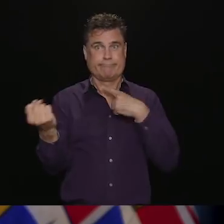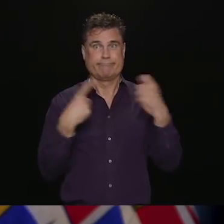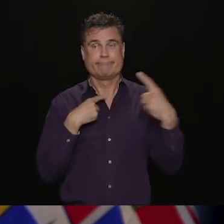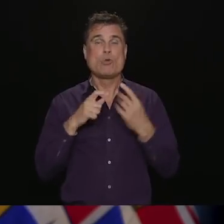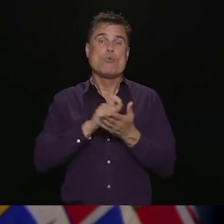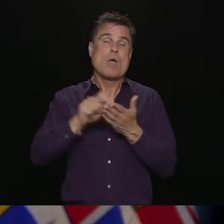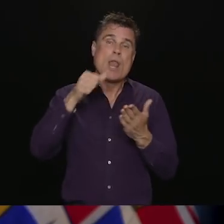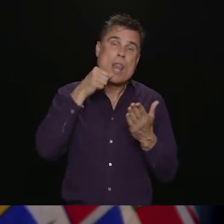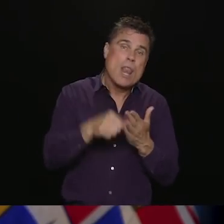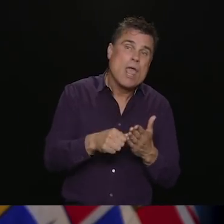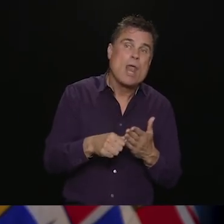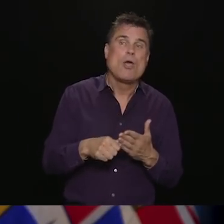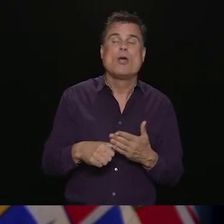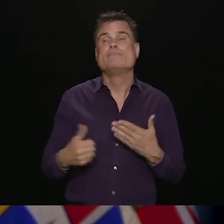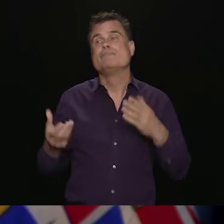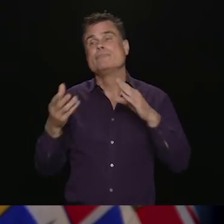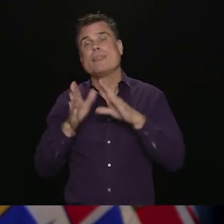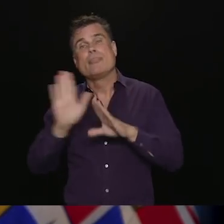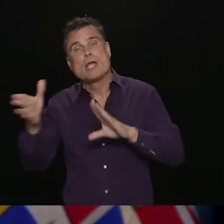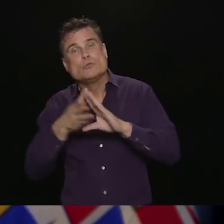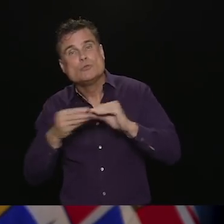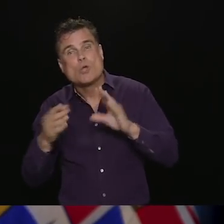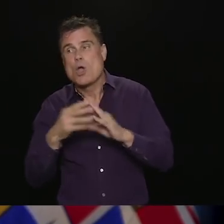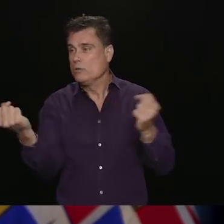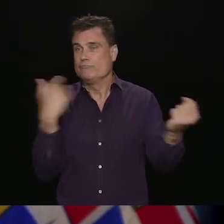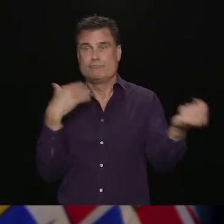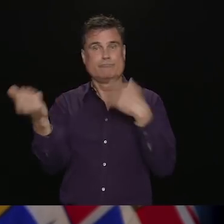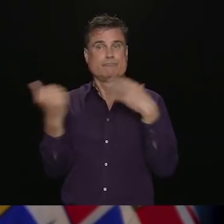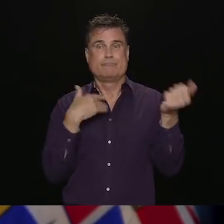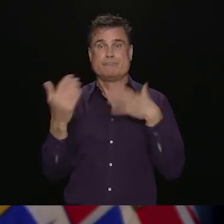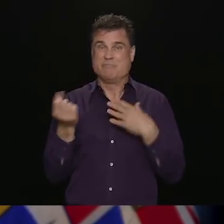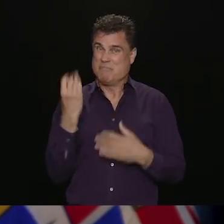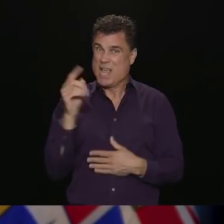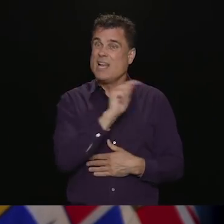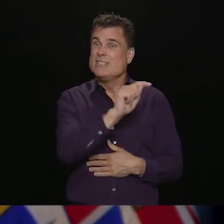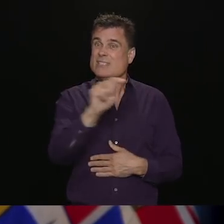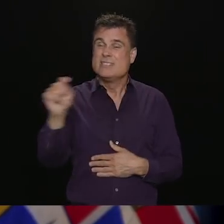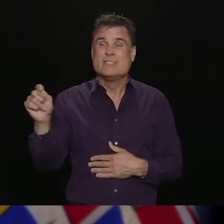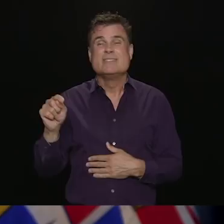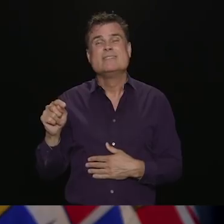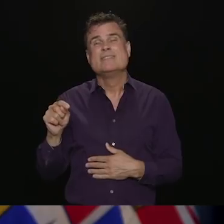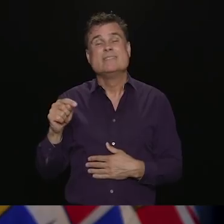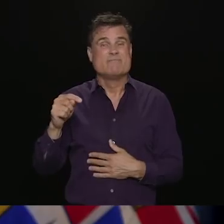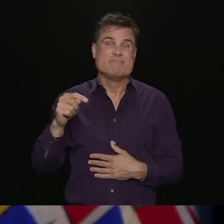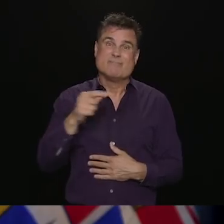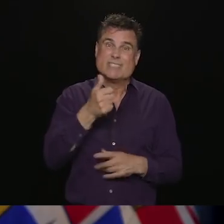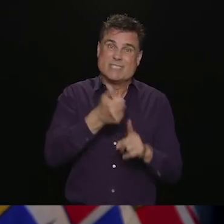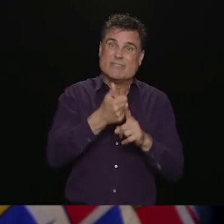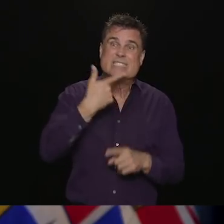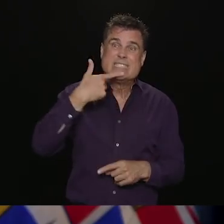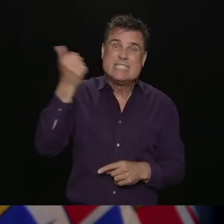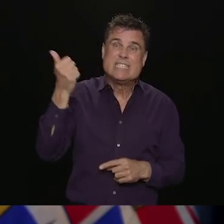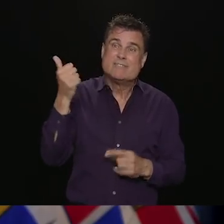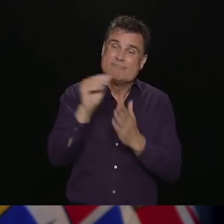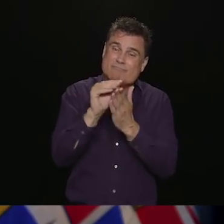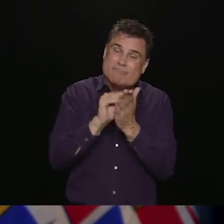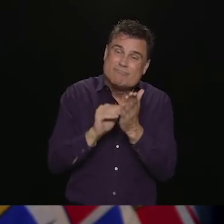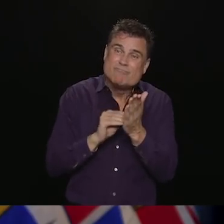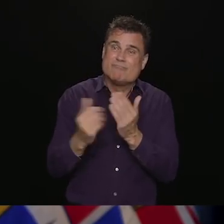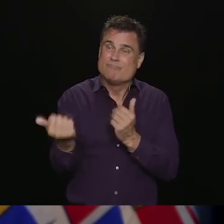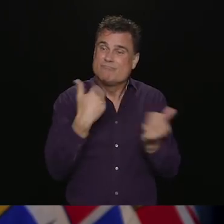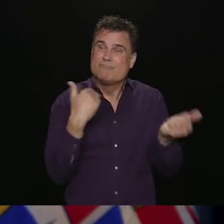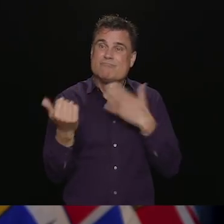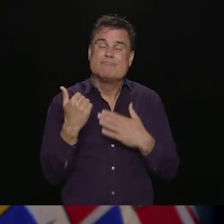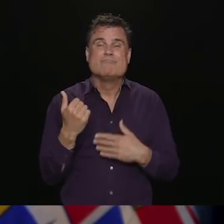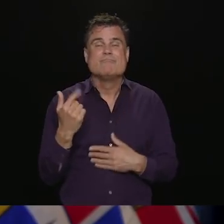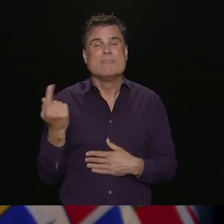resiliency of our seniors and elders. But it is the most challenging question that we have, because you